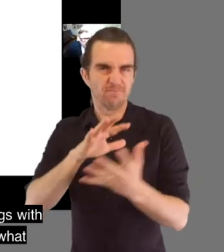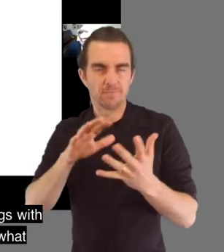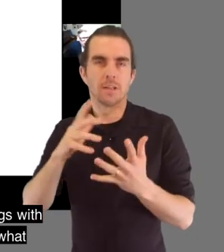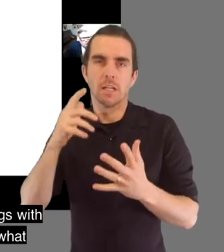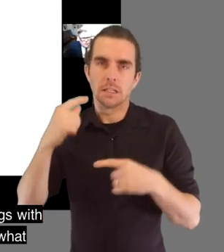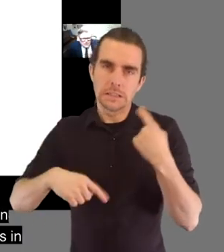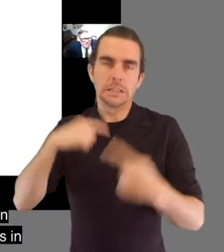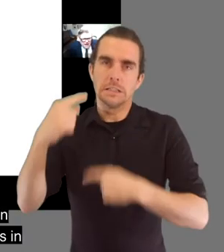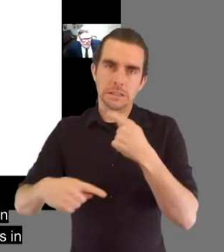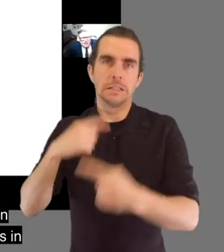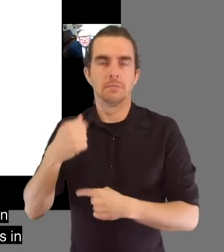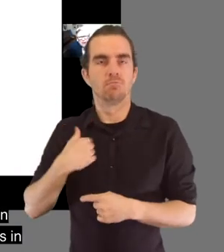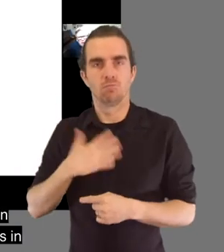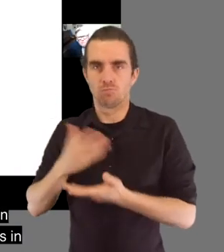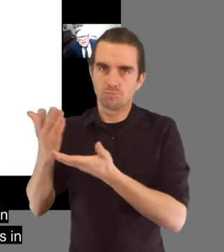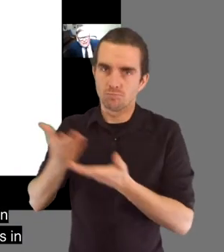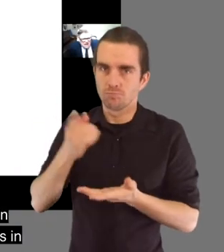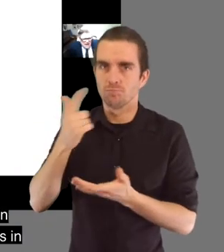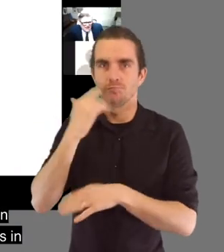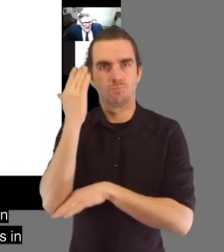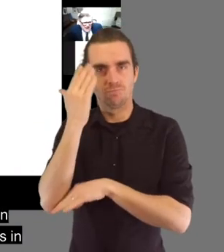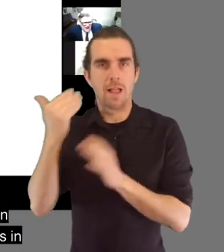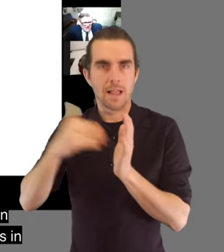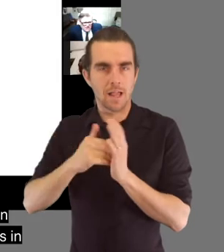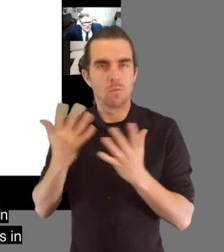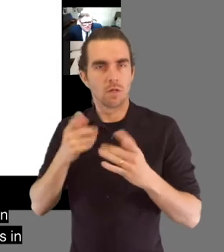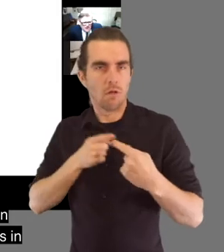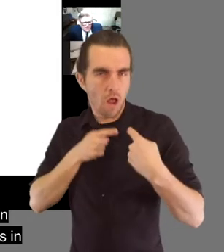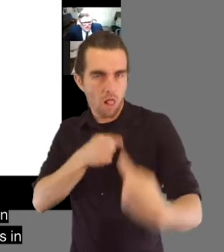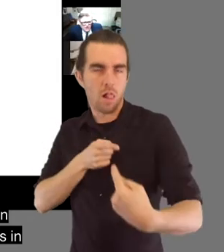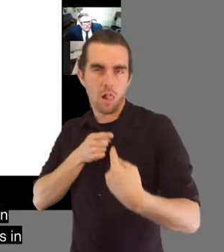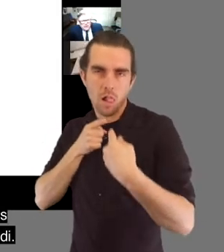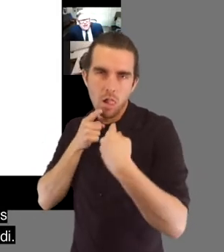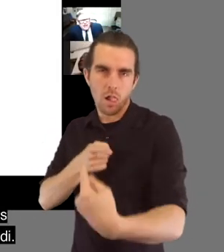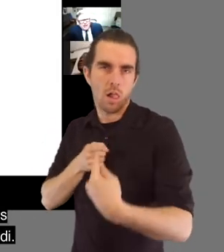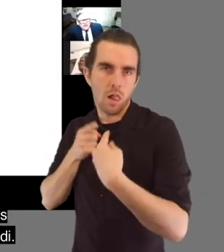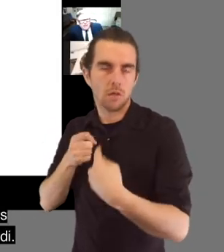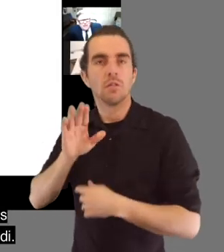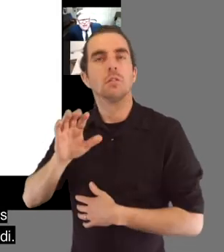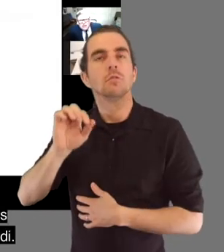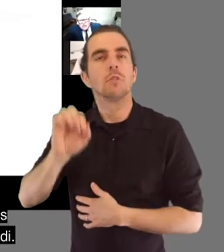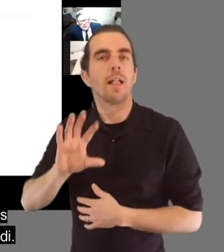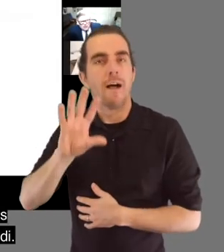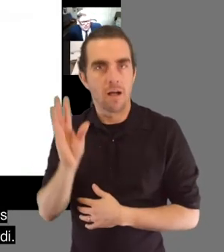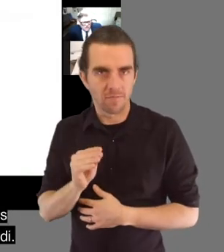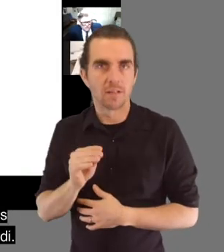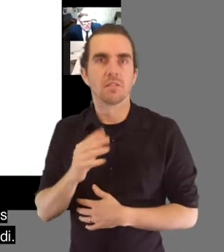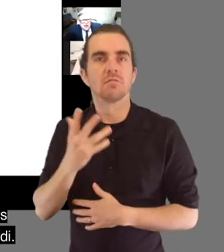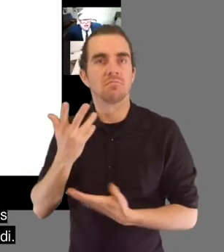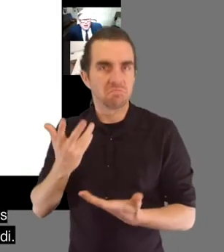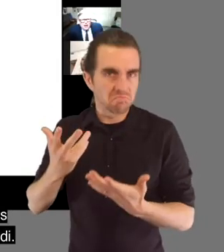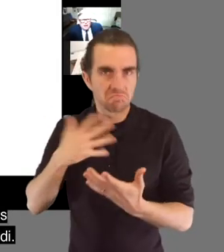vigilance really is what it's about. Now I'm going to bring Tandy in again to talk about the struggles in South Africa, similar